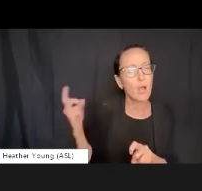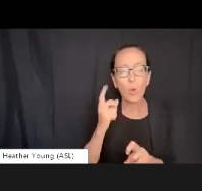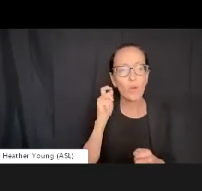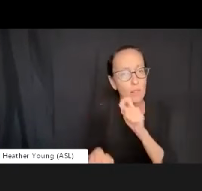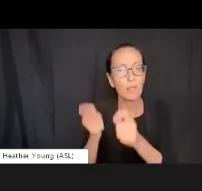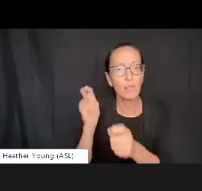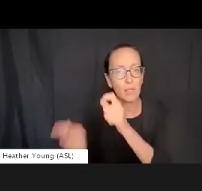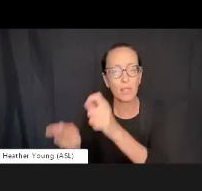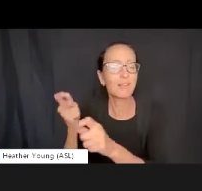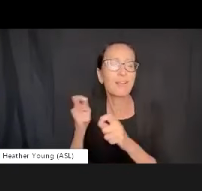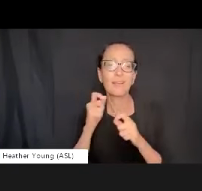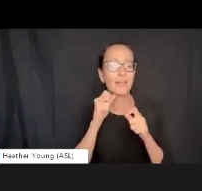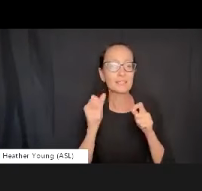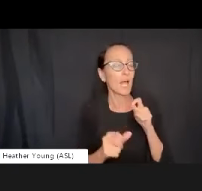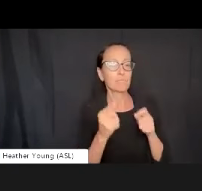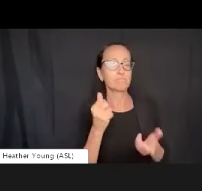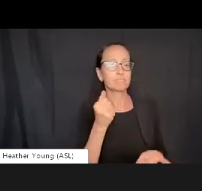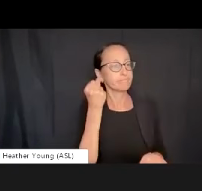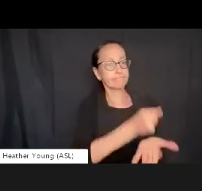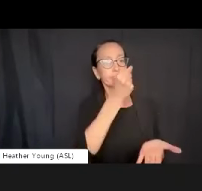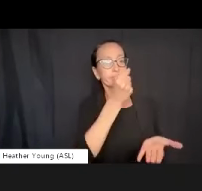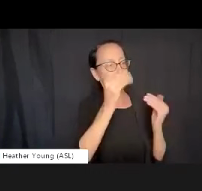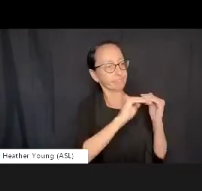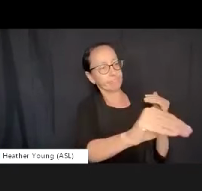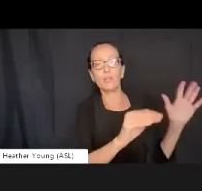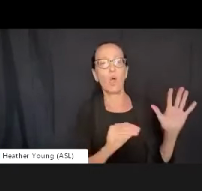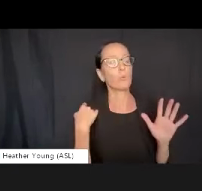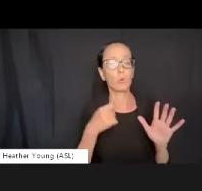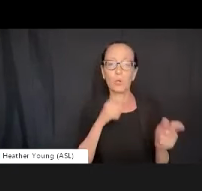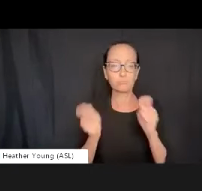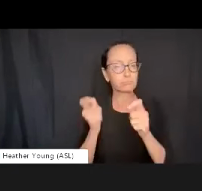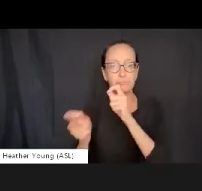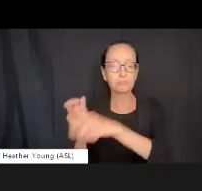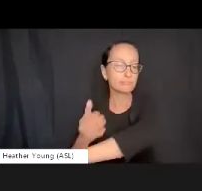isn't sort of static. We're constantly growing and learning.